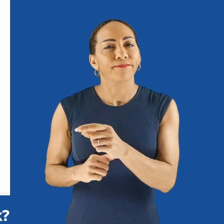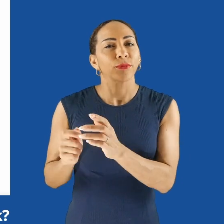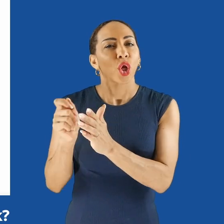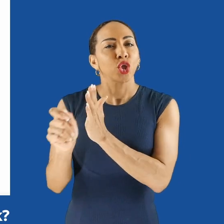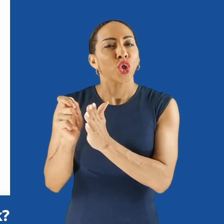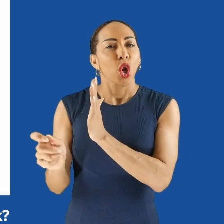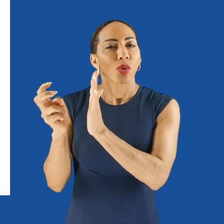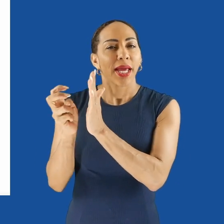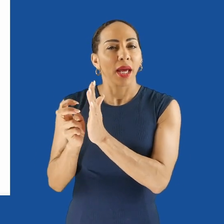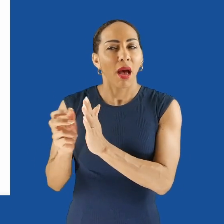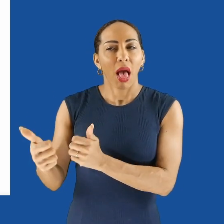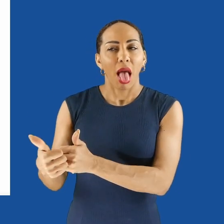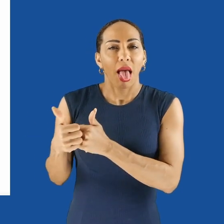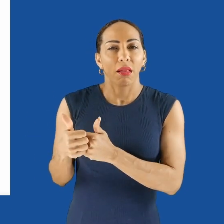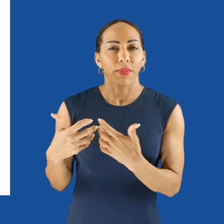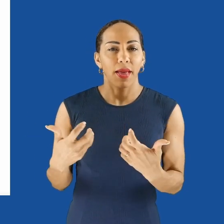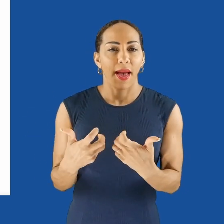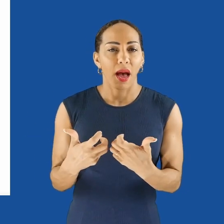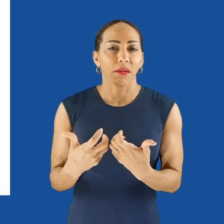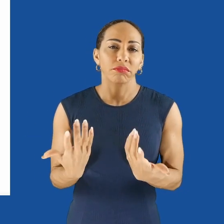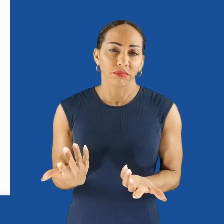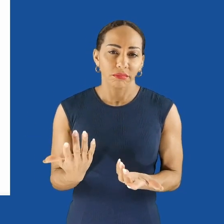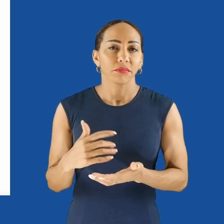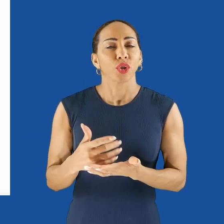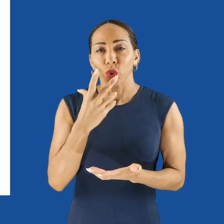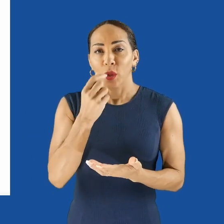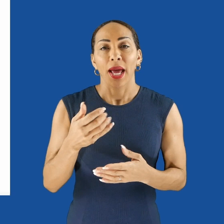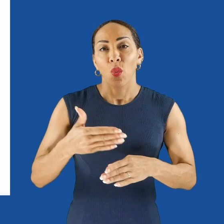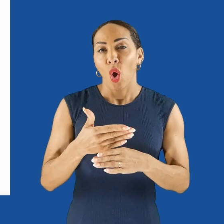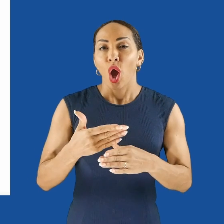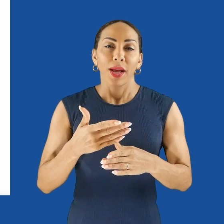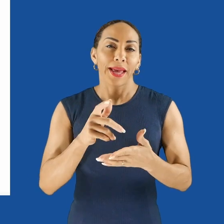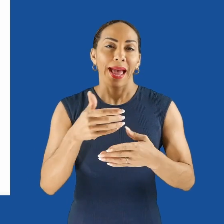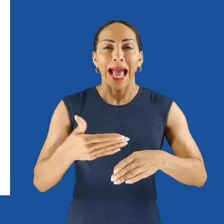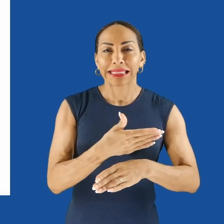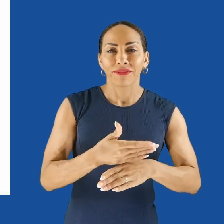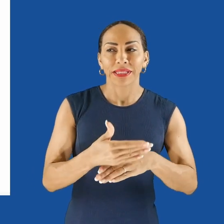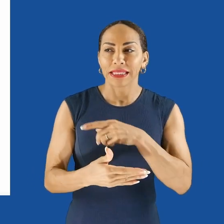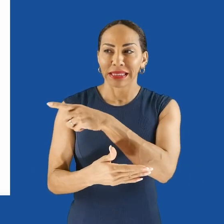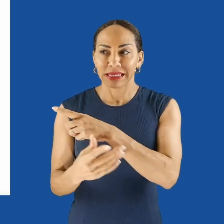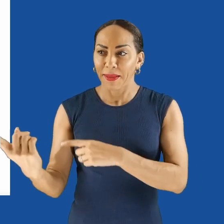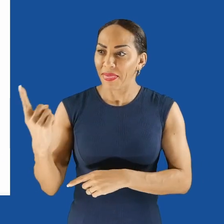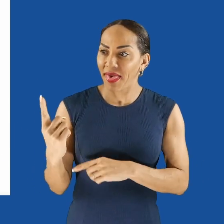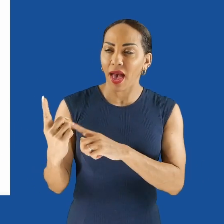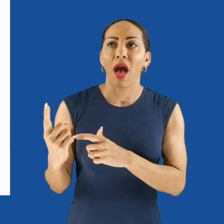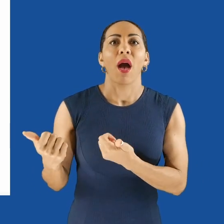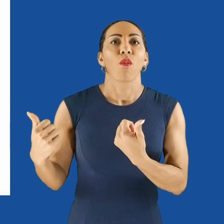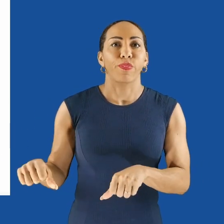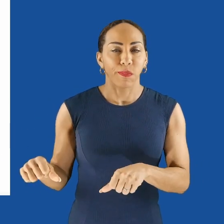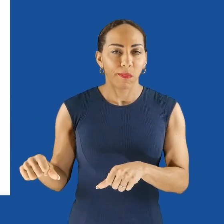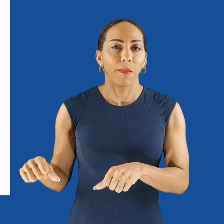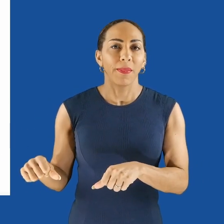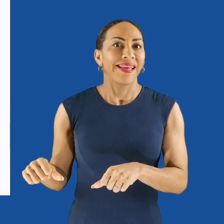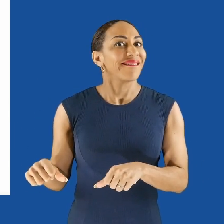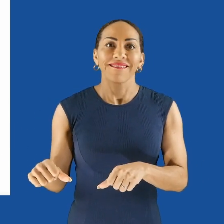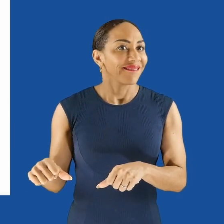taker help you at work? You can include work activities the support worker would help you with and the effect of not currently having this